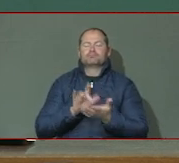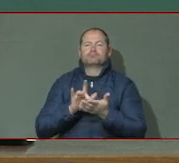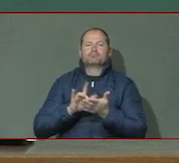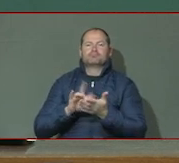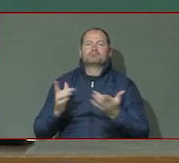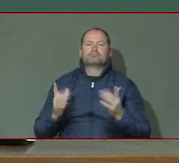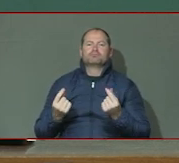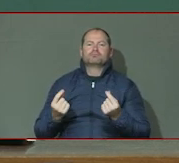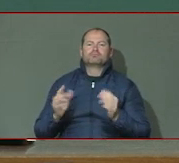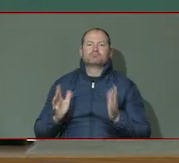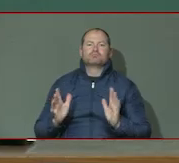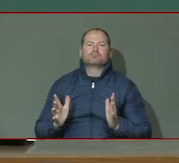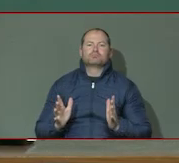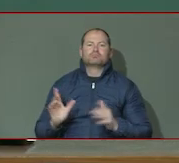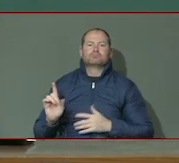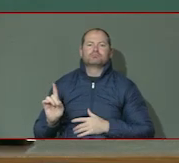What do we do?